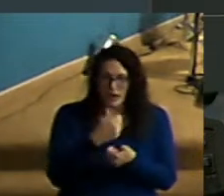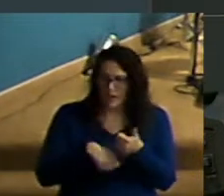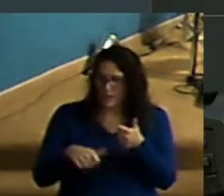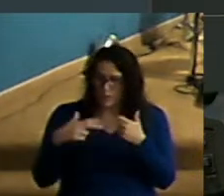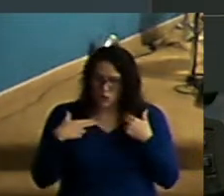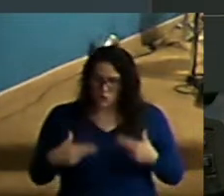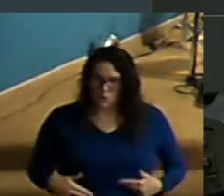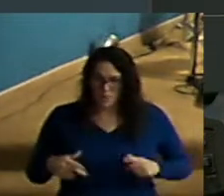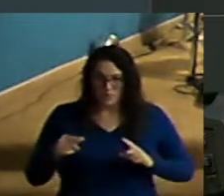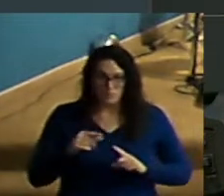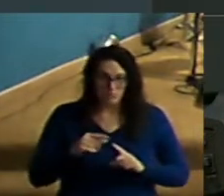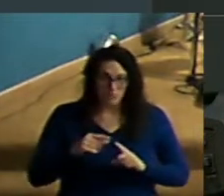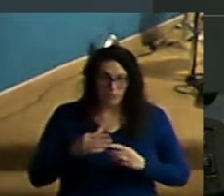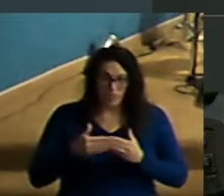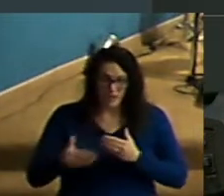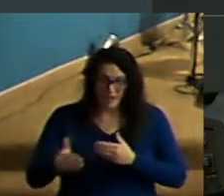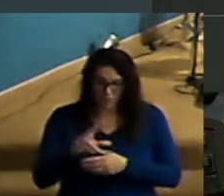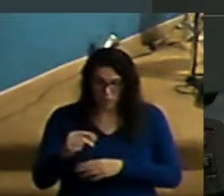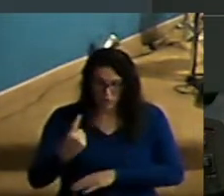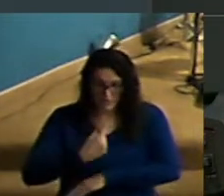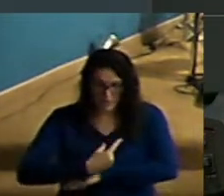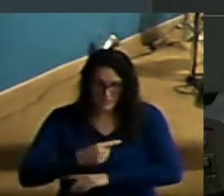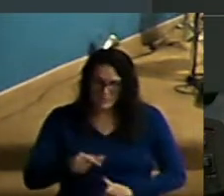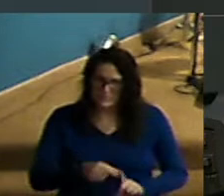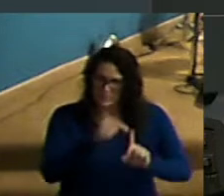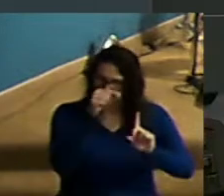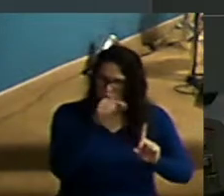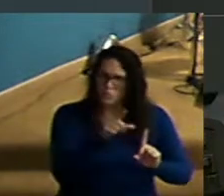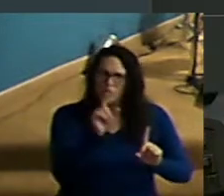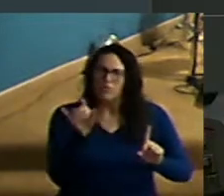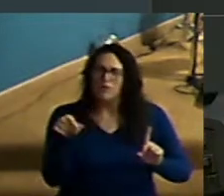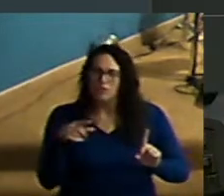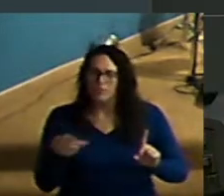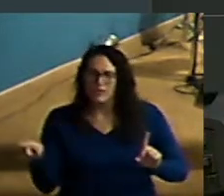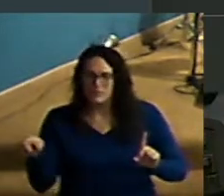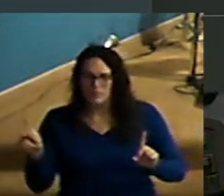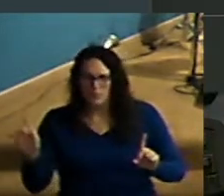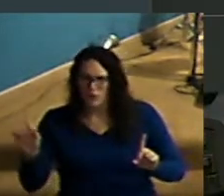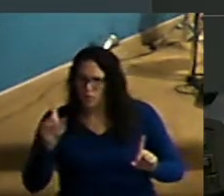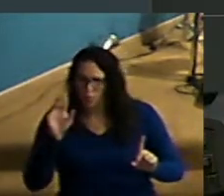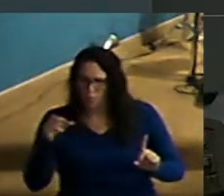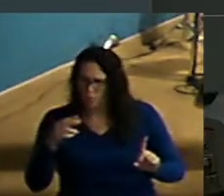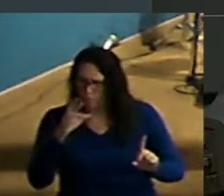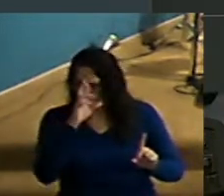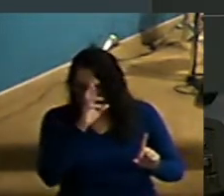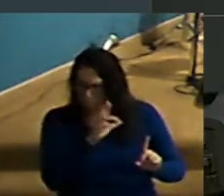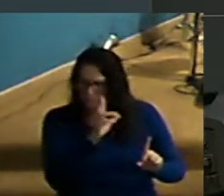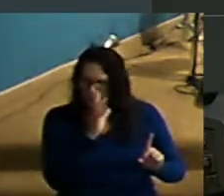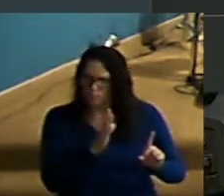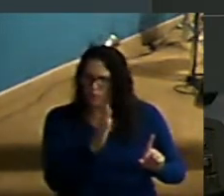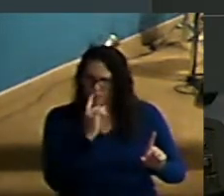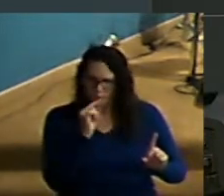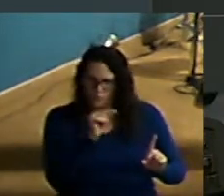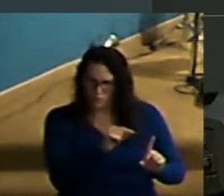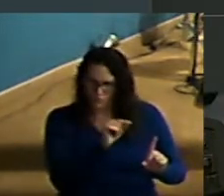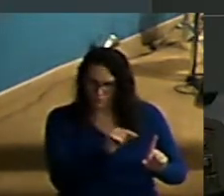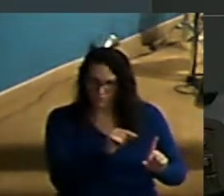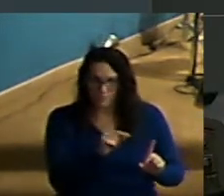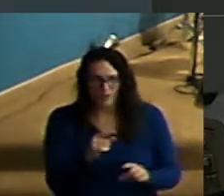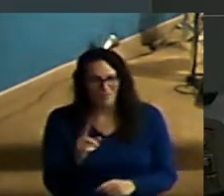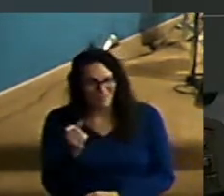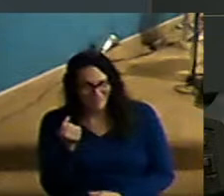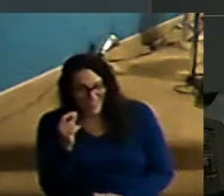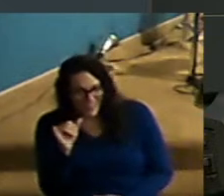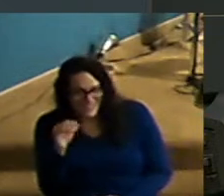days, except to you, your majesty, shall be thrown into the lion's den. Now, one, that's a lie, because it says all of